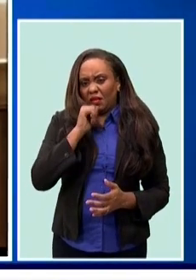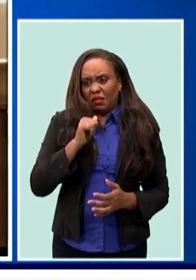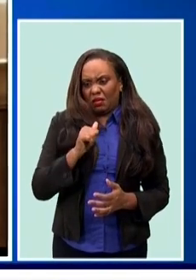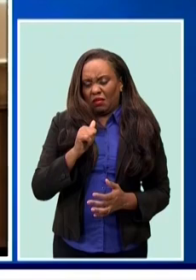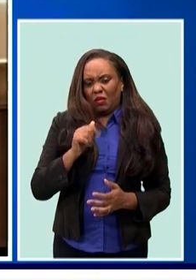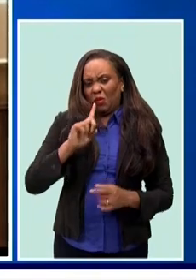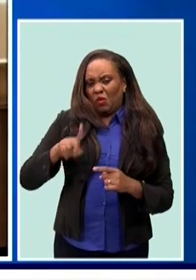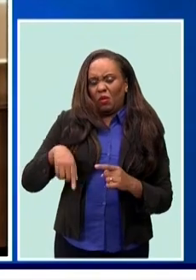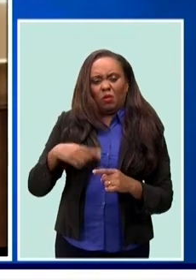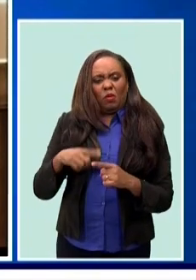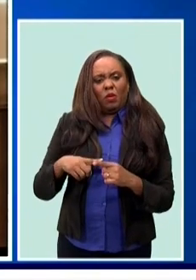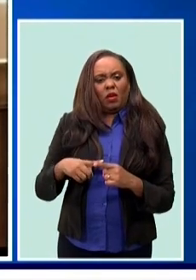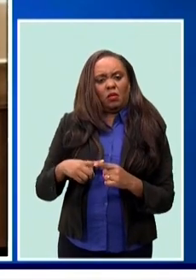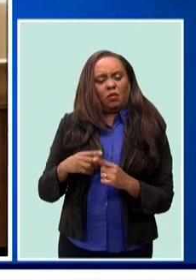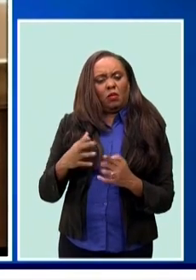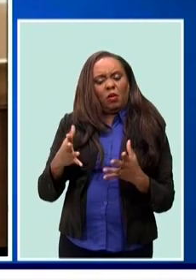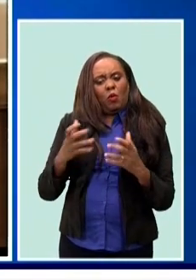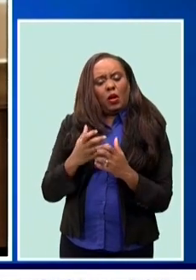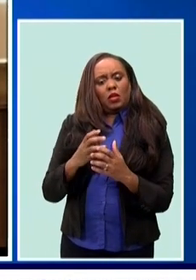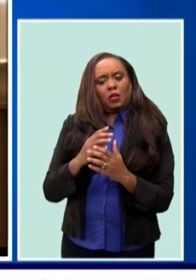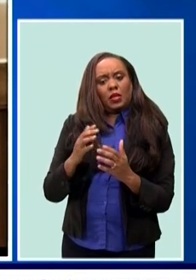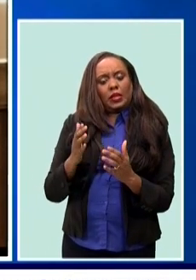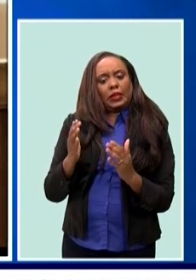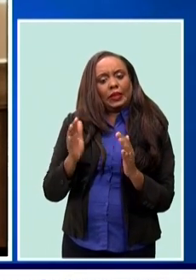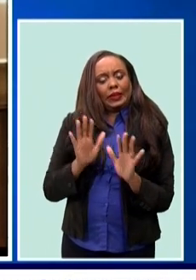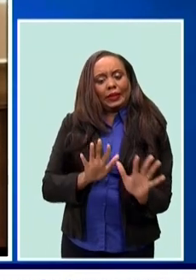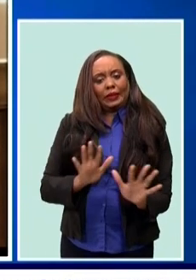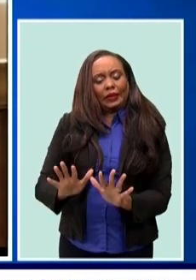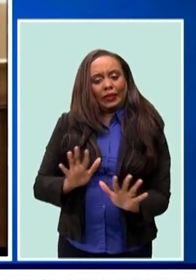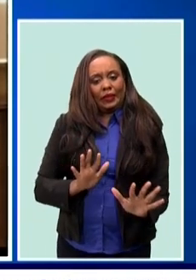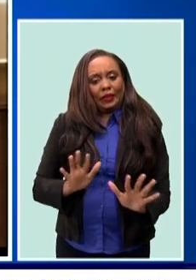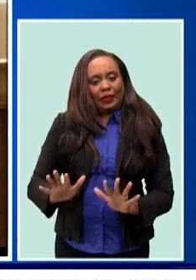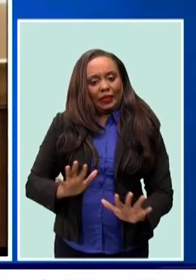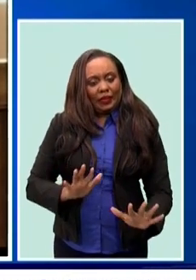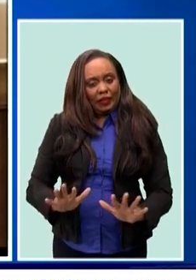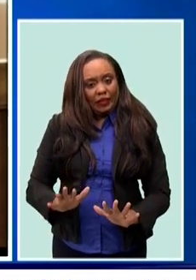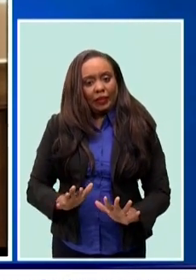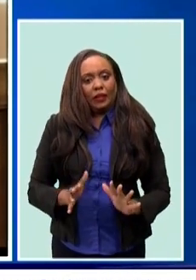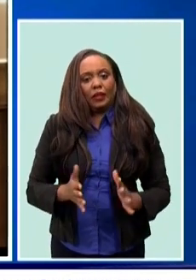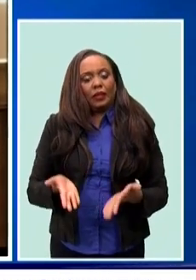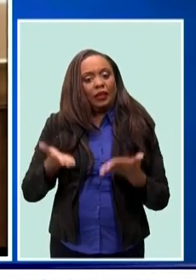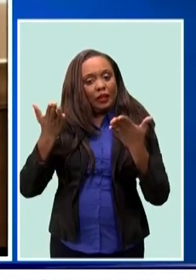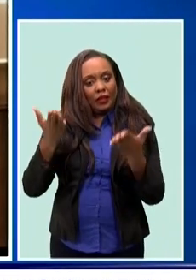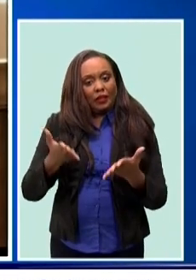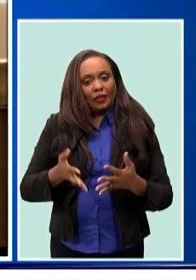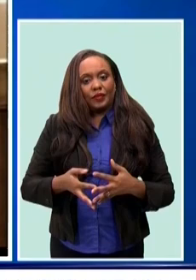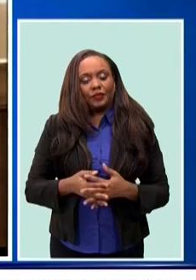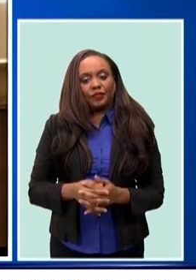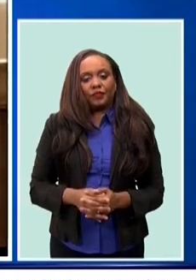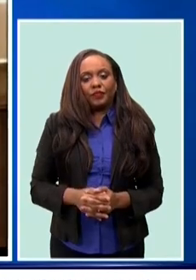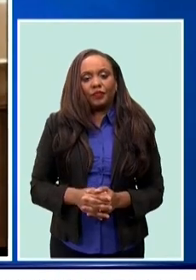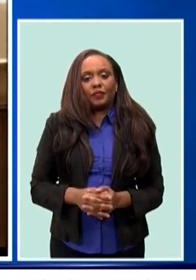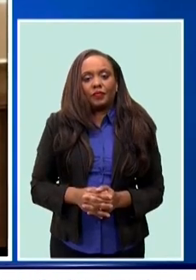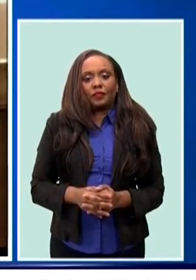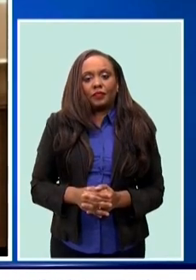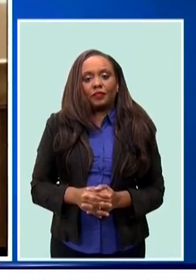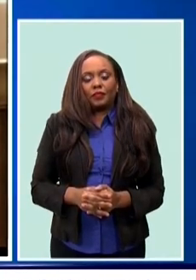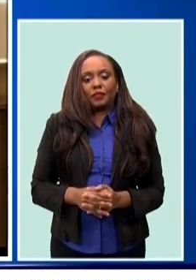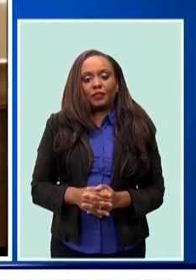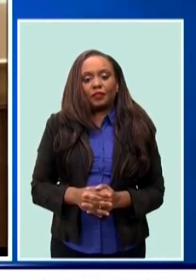get rid of posts in the public service. You bring them before this parliament, and it is an order to remove the